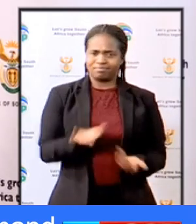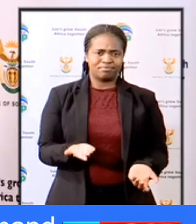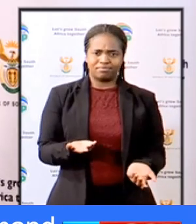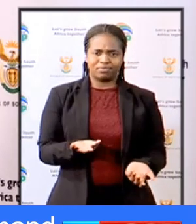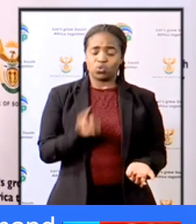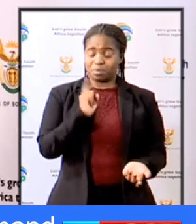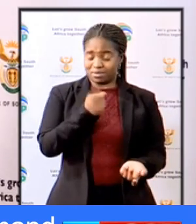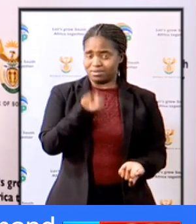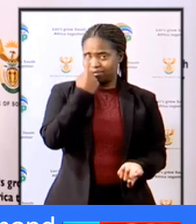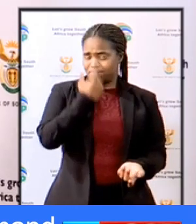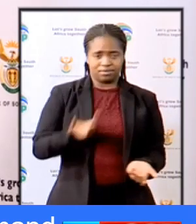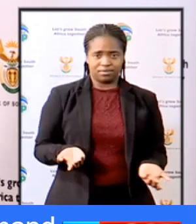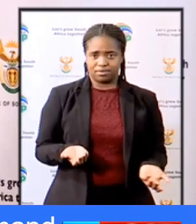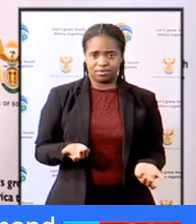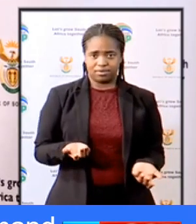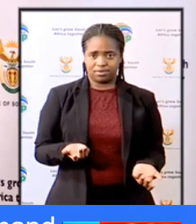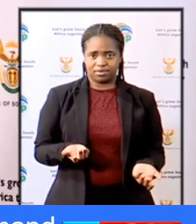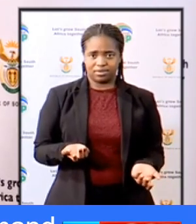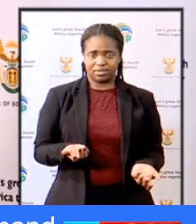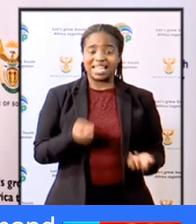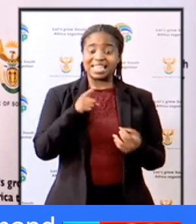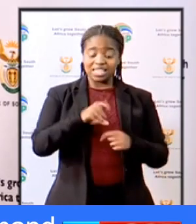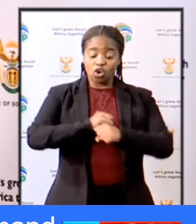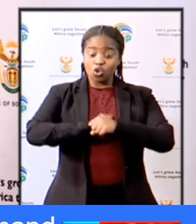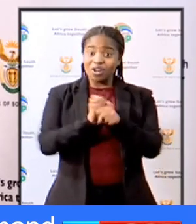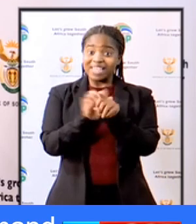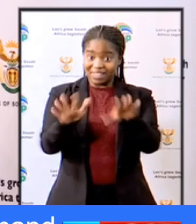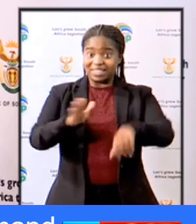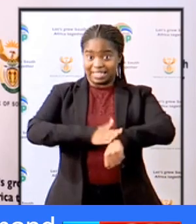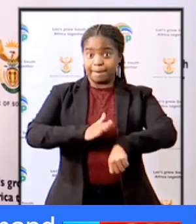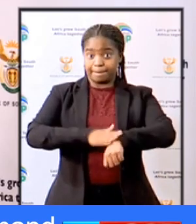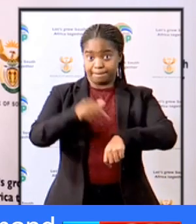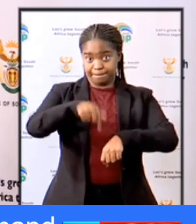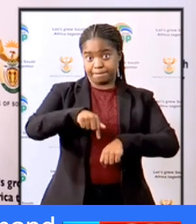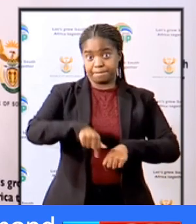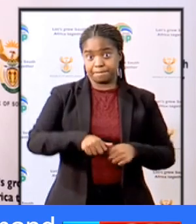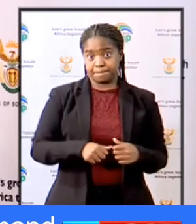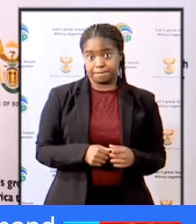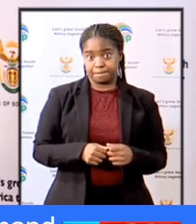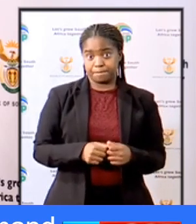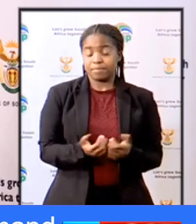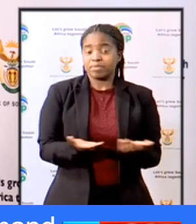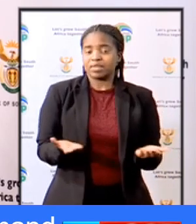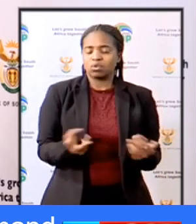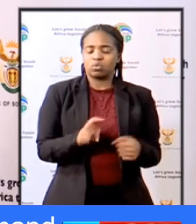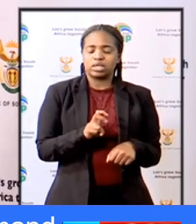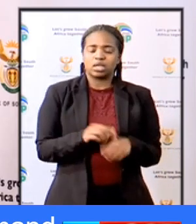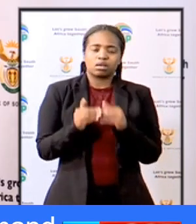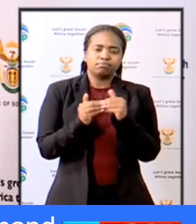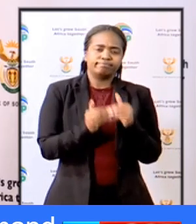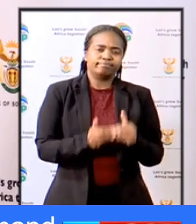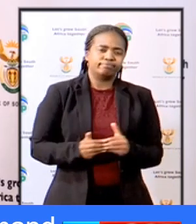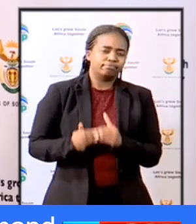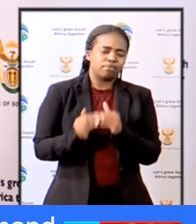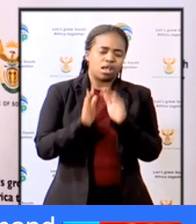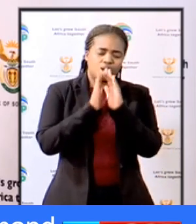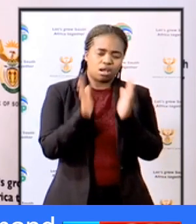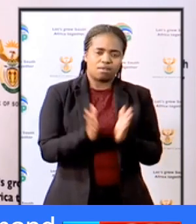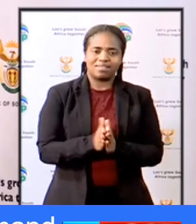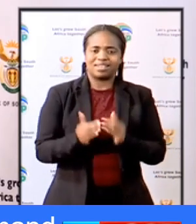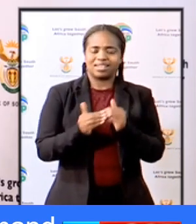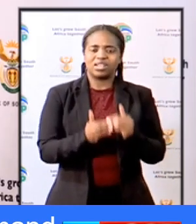times. These are COVID-19 times, where we need to take every